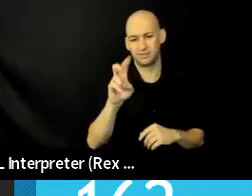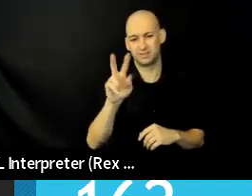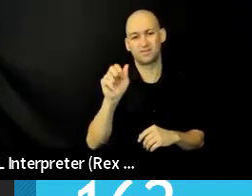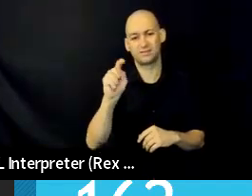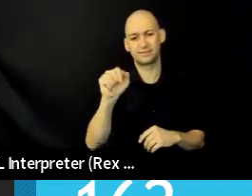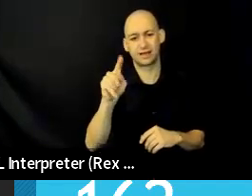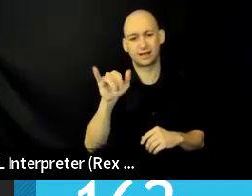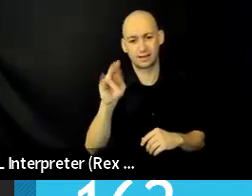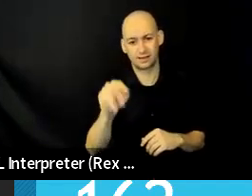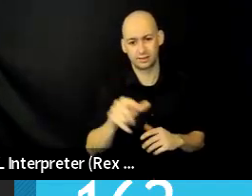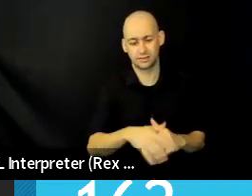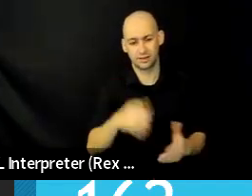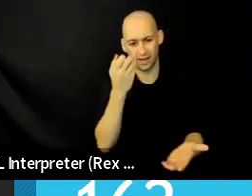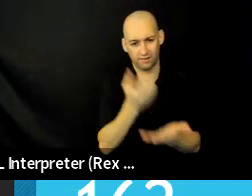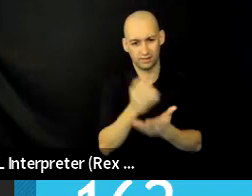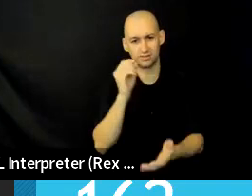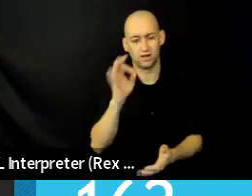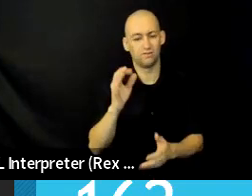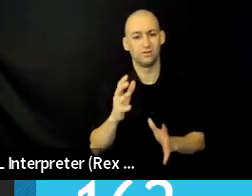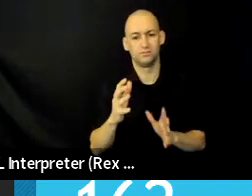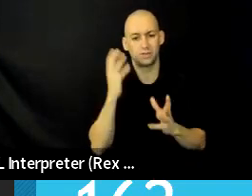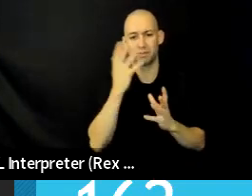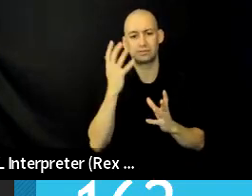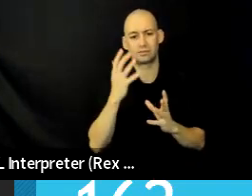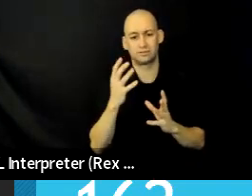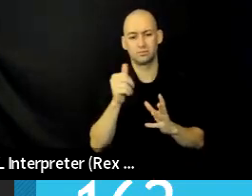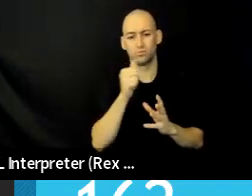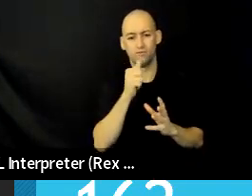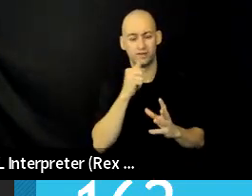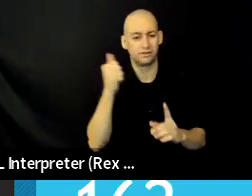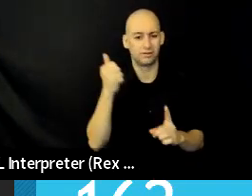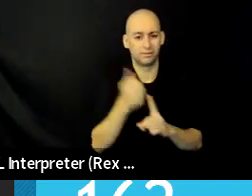Evidence of an extraordinary private impact.